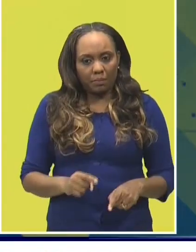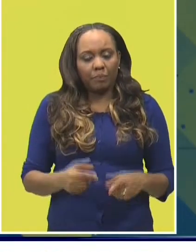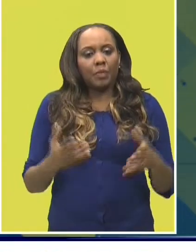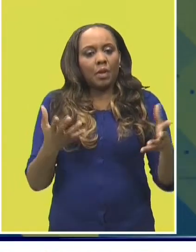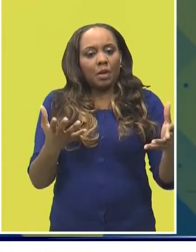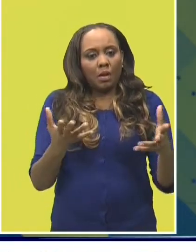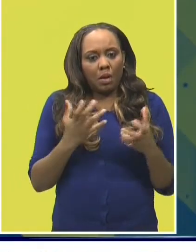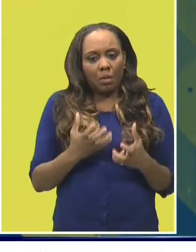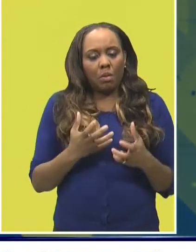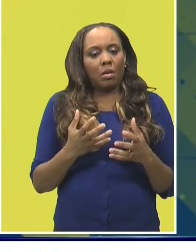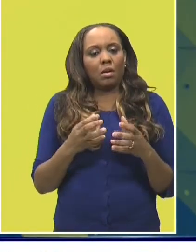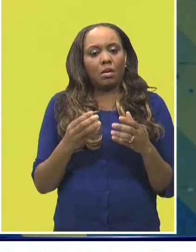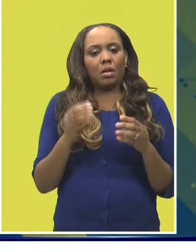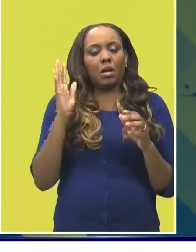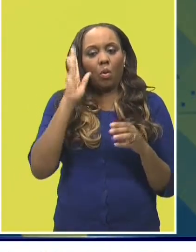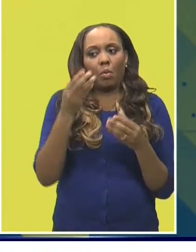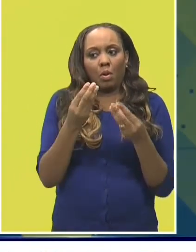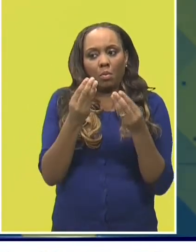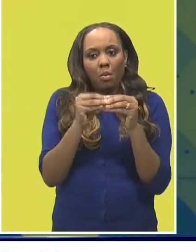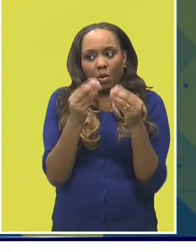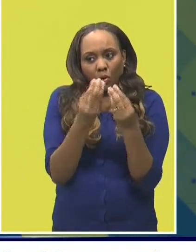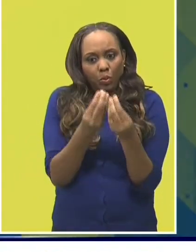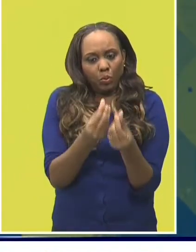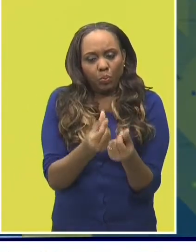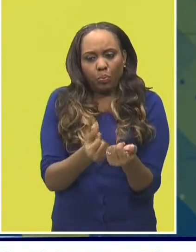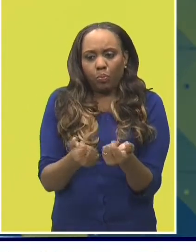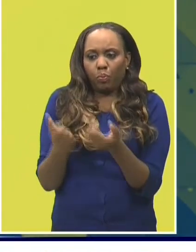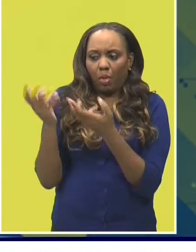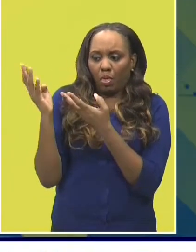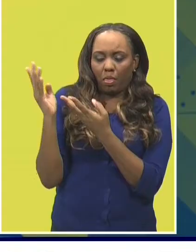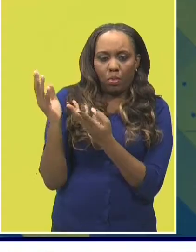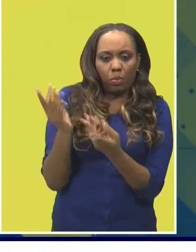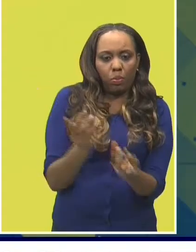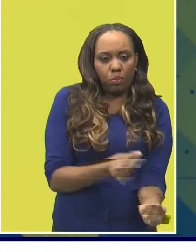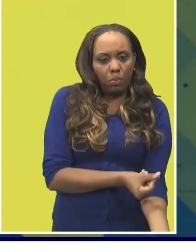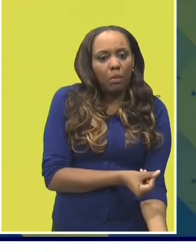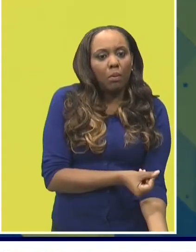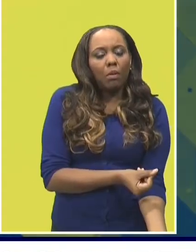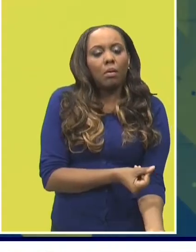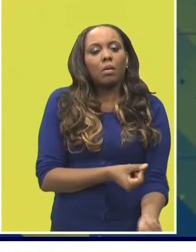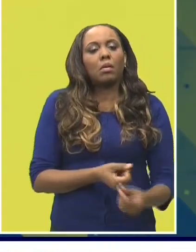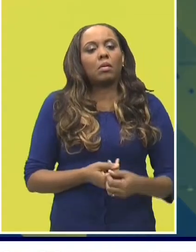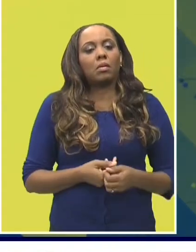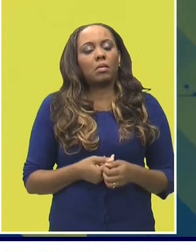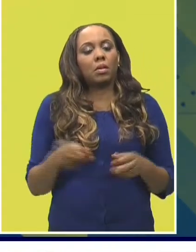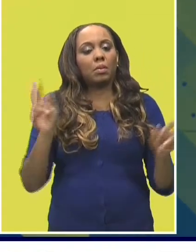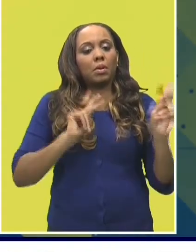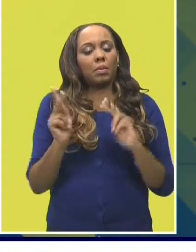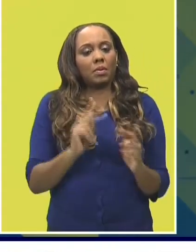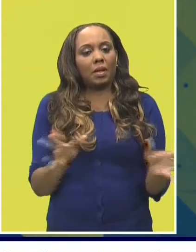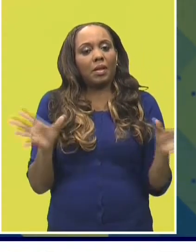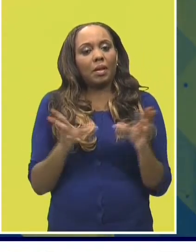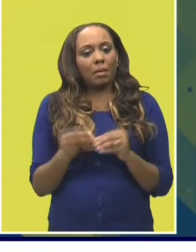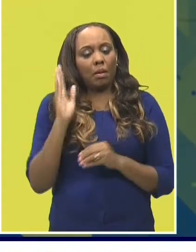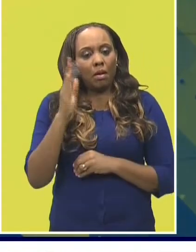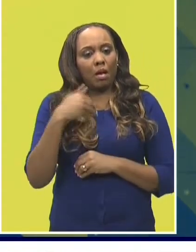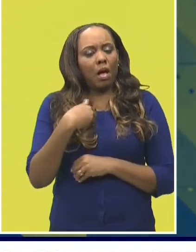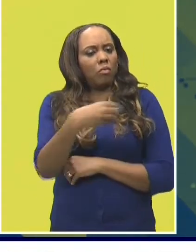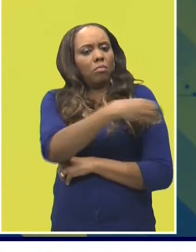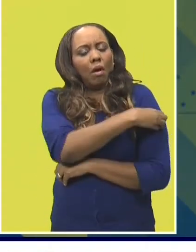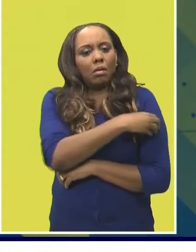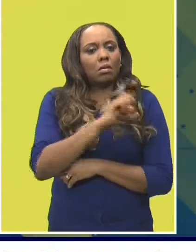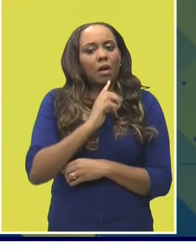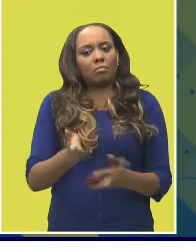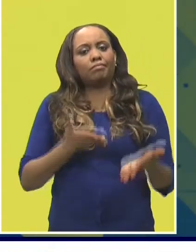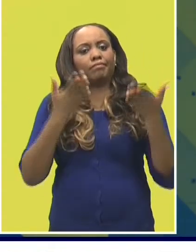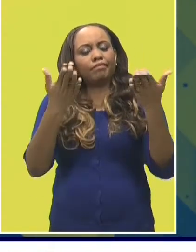filtering back down through the government agencies. The People's Assemblies will have the capacity and power to